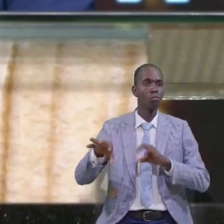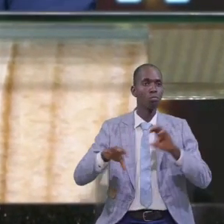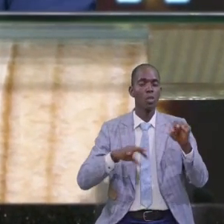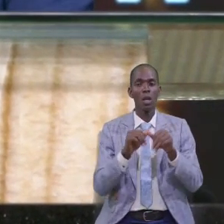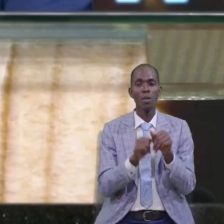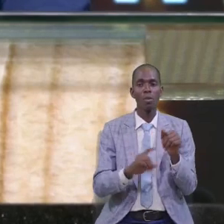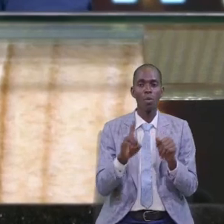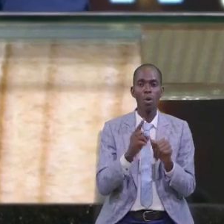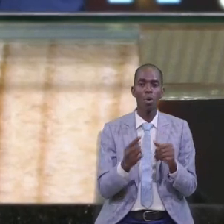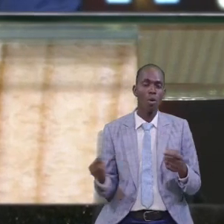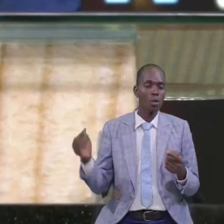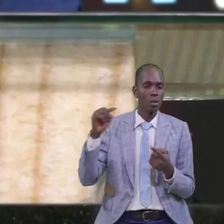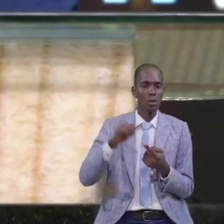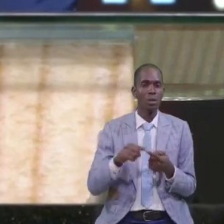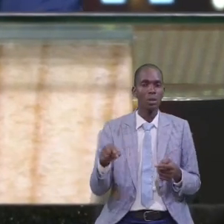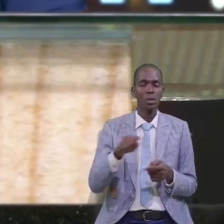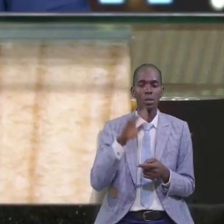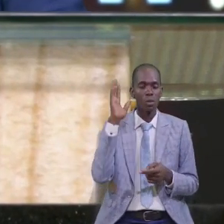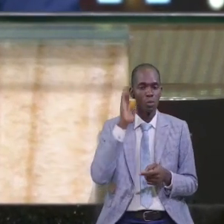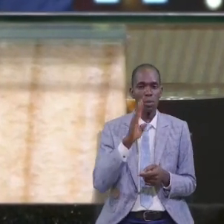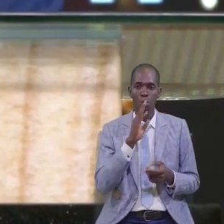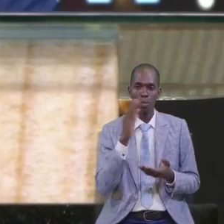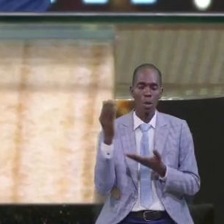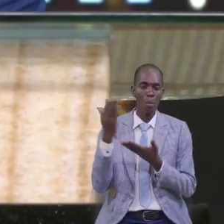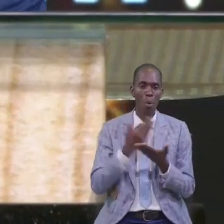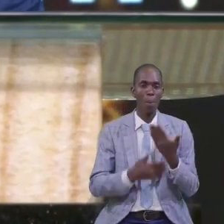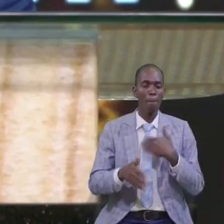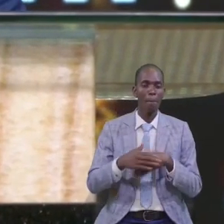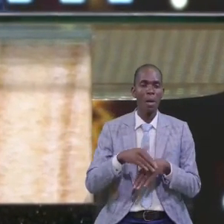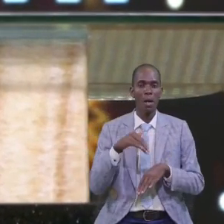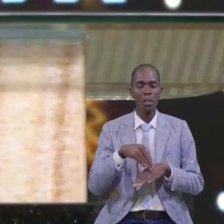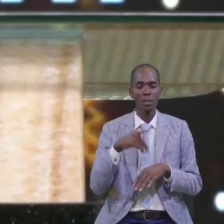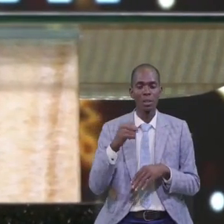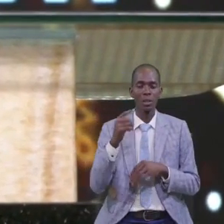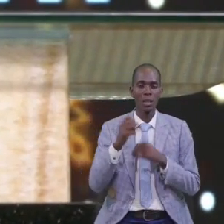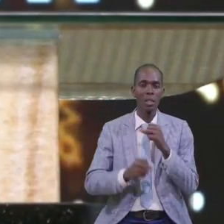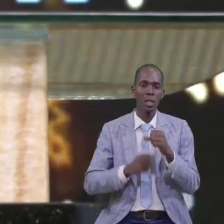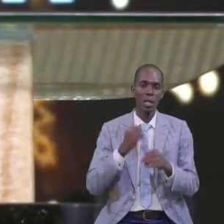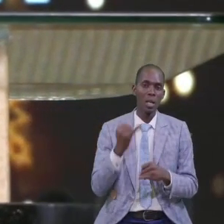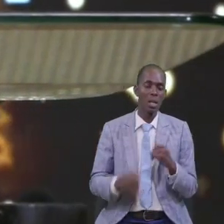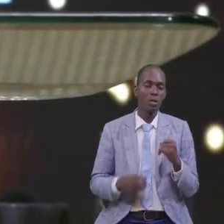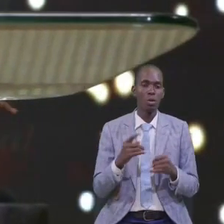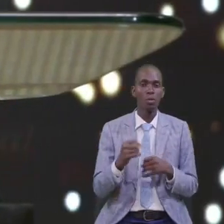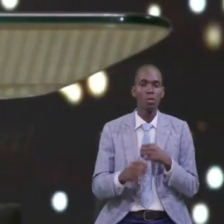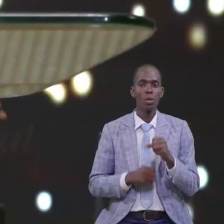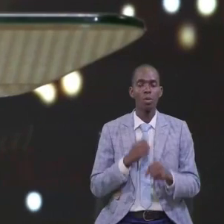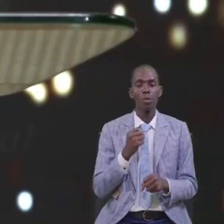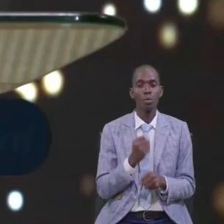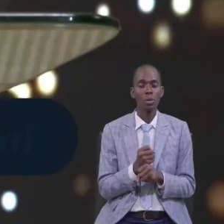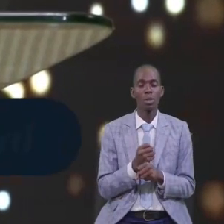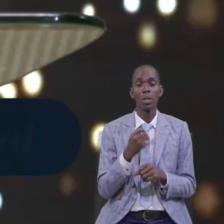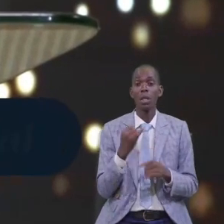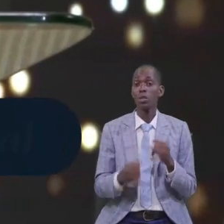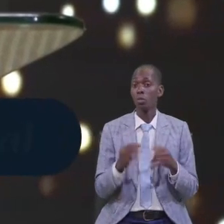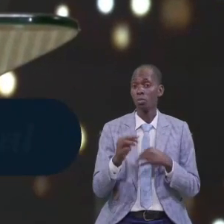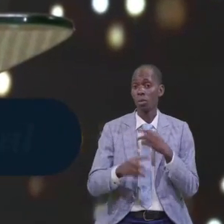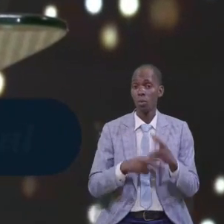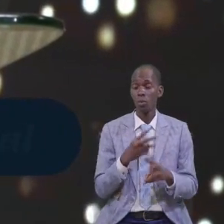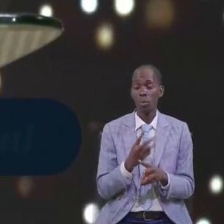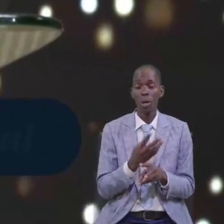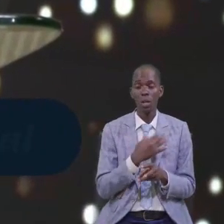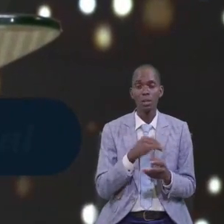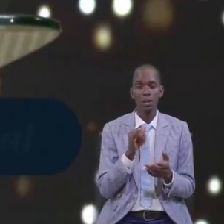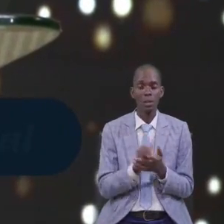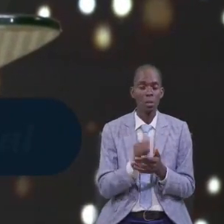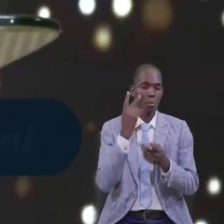they be regathered at the end of the age, at the end of the world. And that prophecy had been fulfilled.